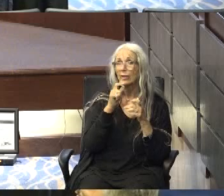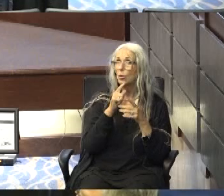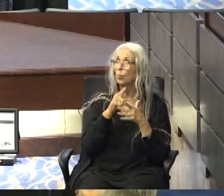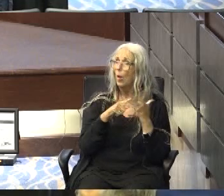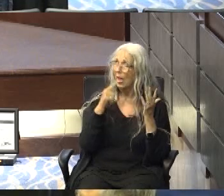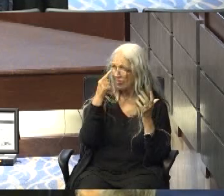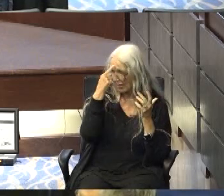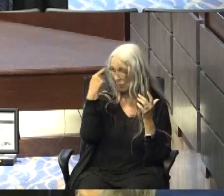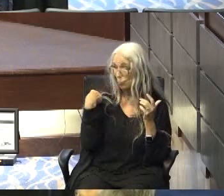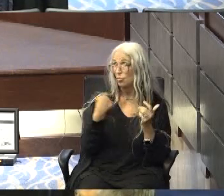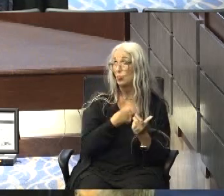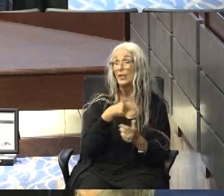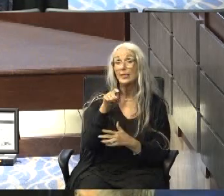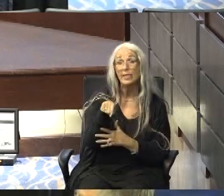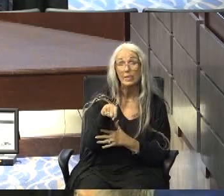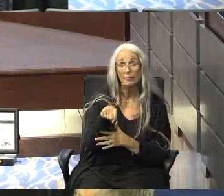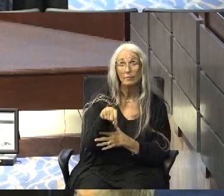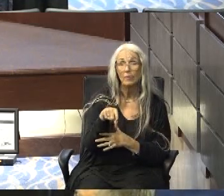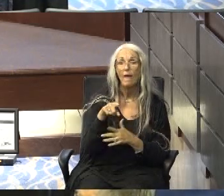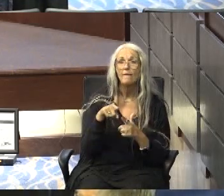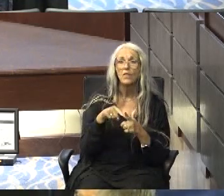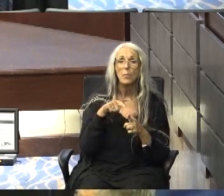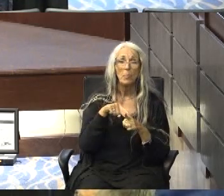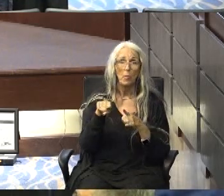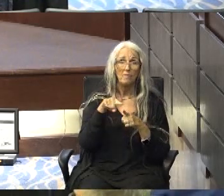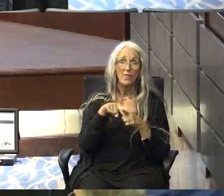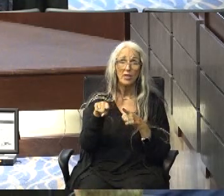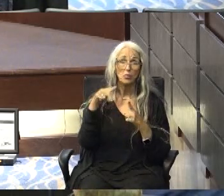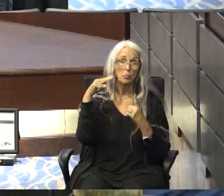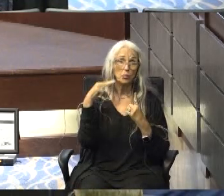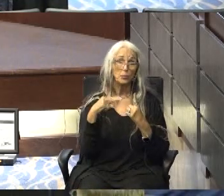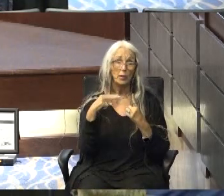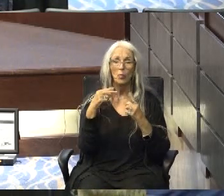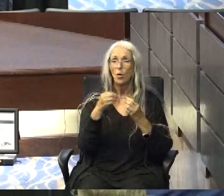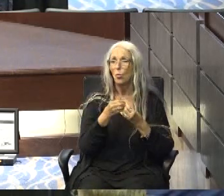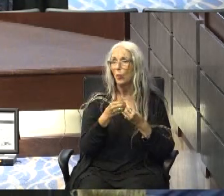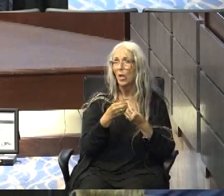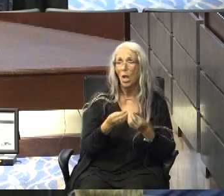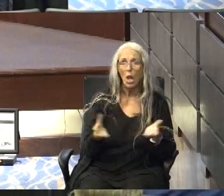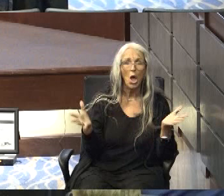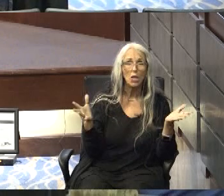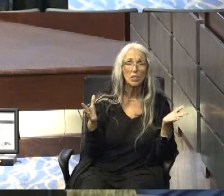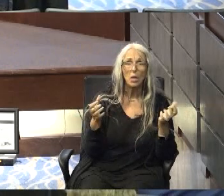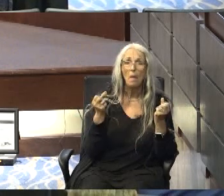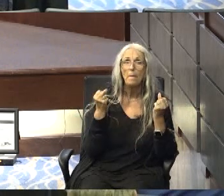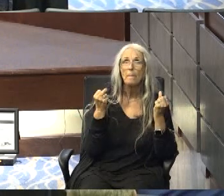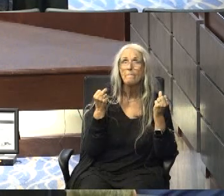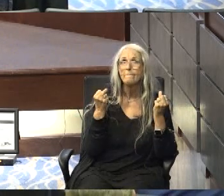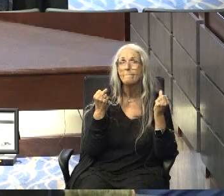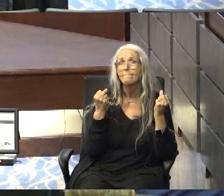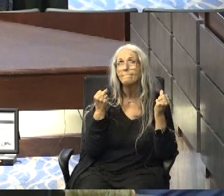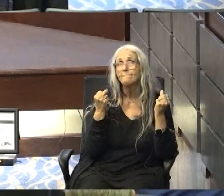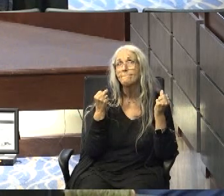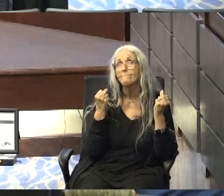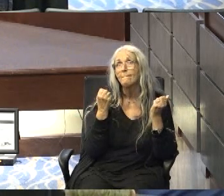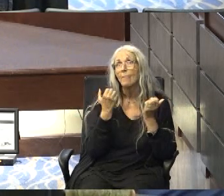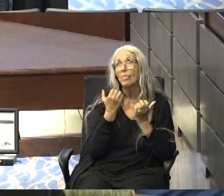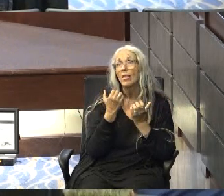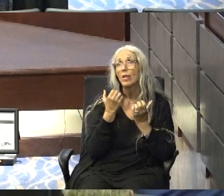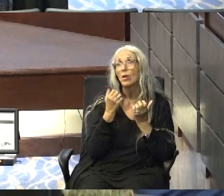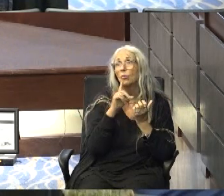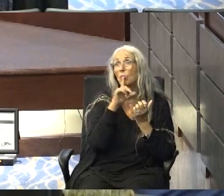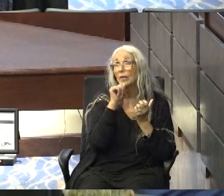need. I know that just from a professional perspective, we have lost out on some